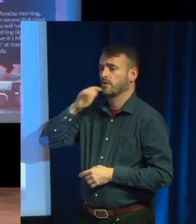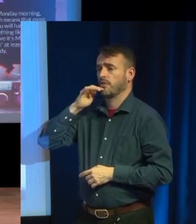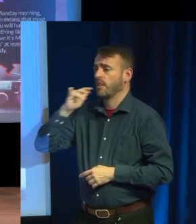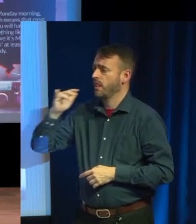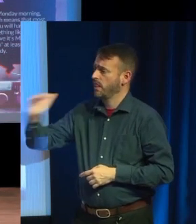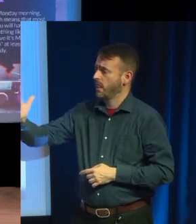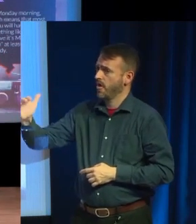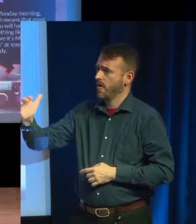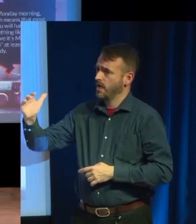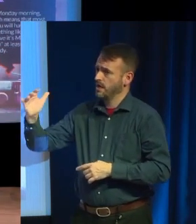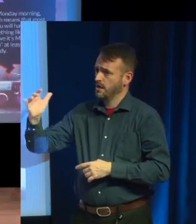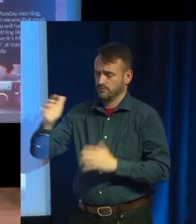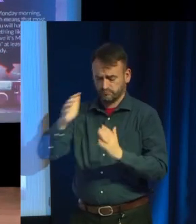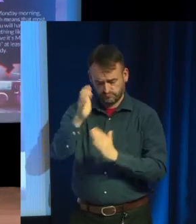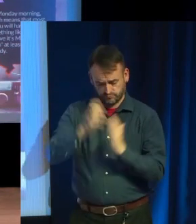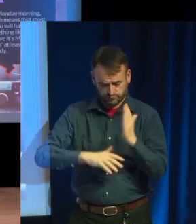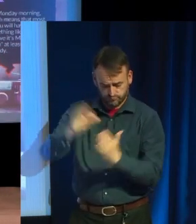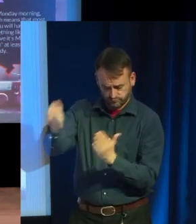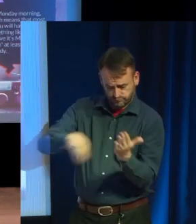sound less